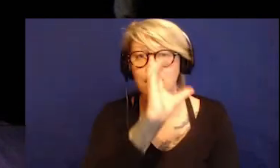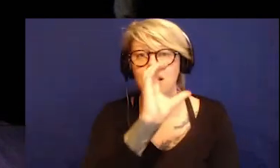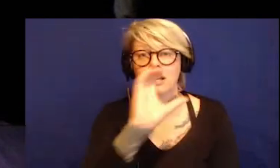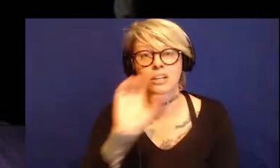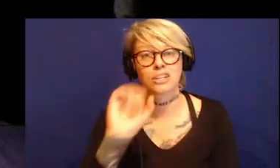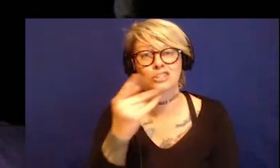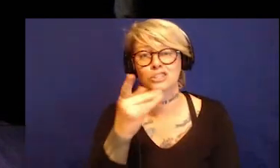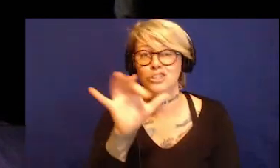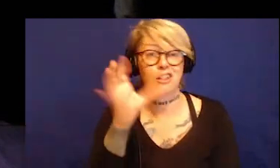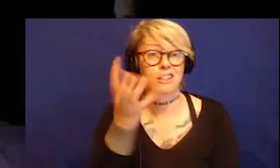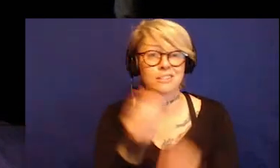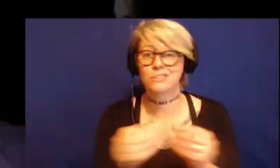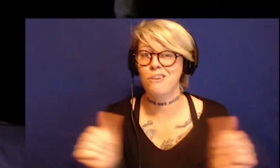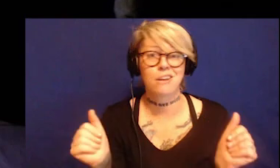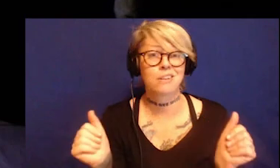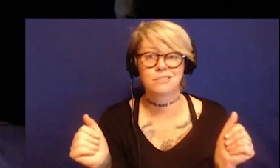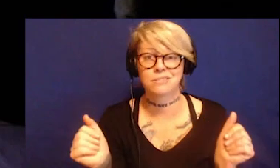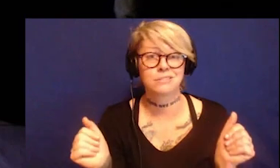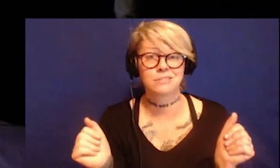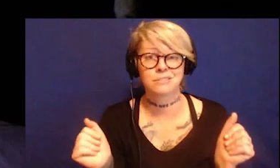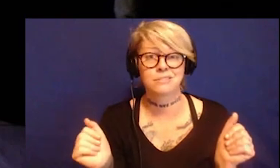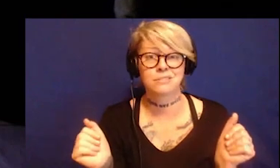Charlie is gone.